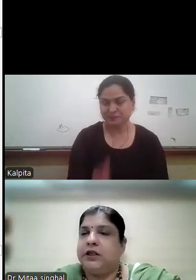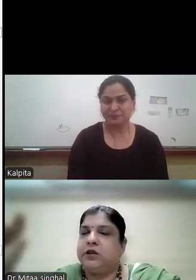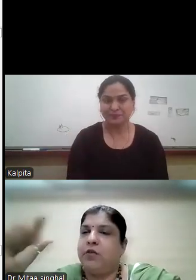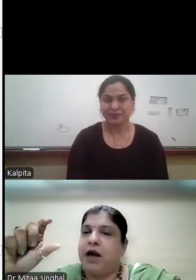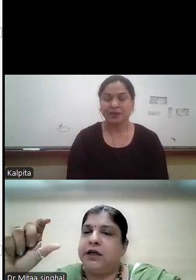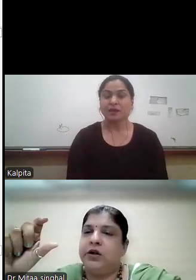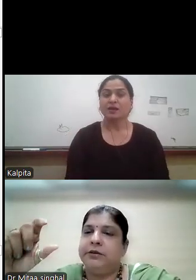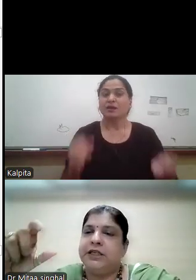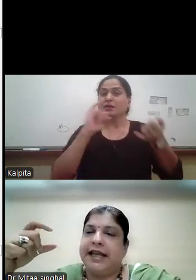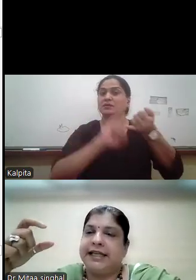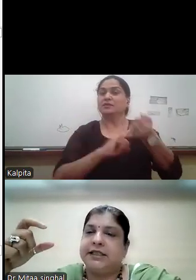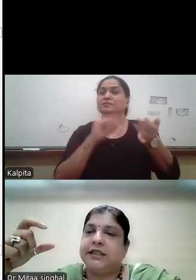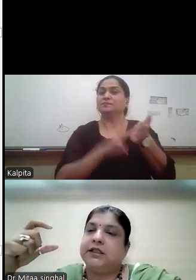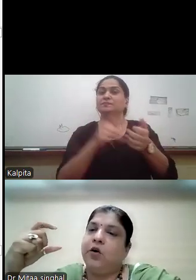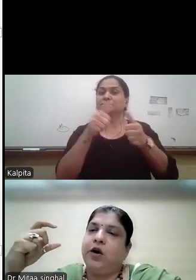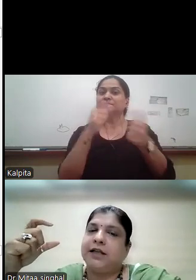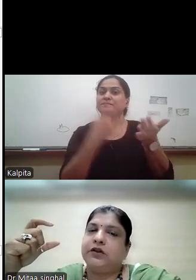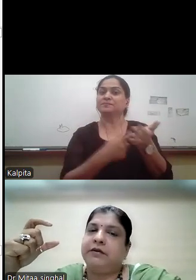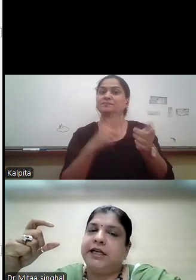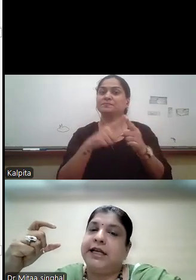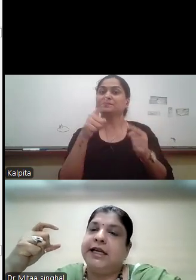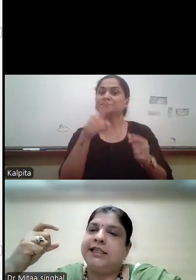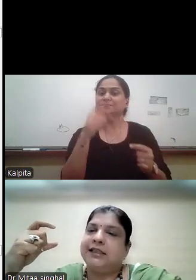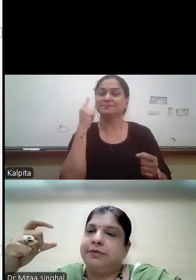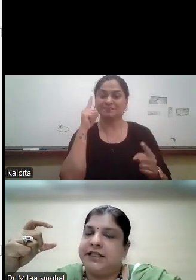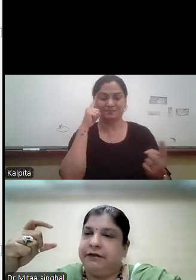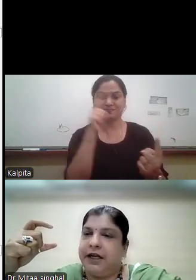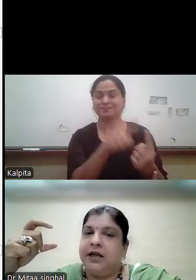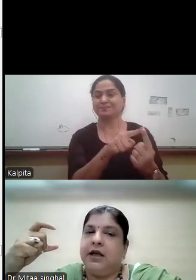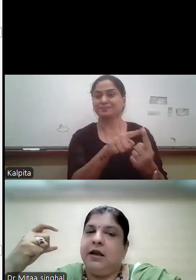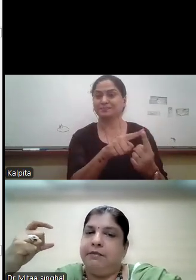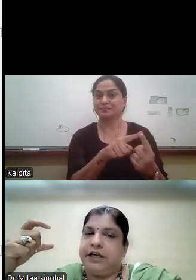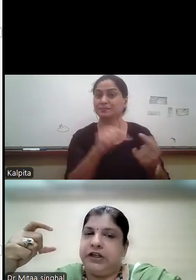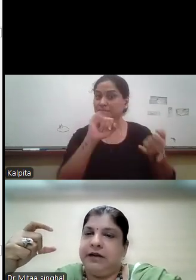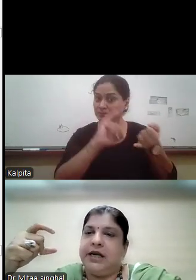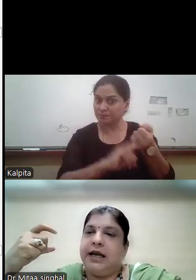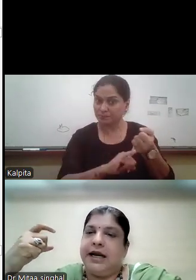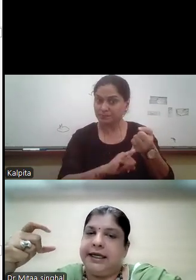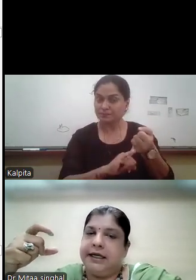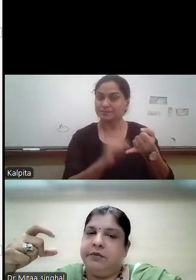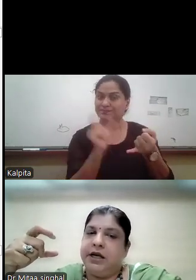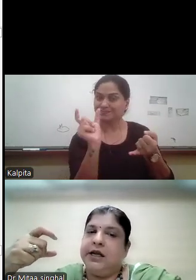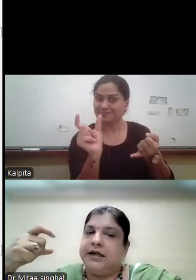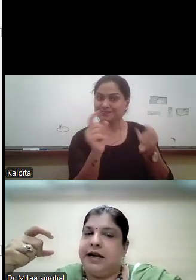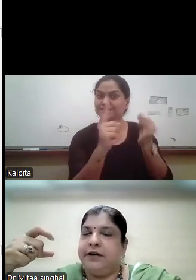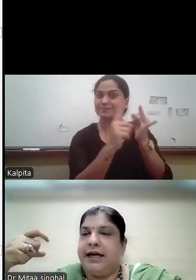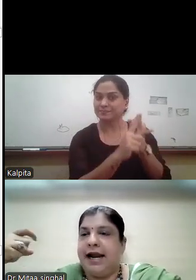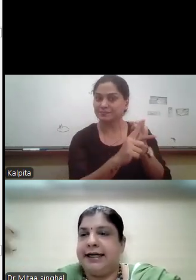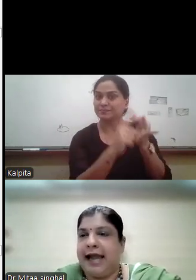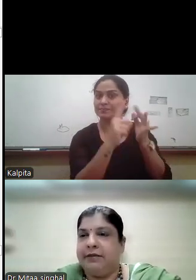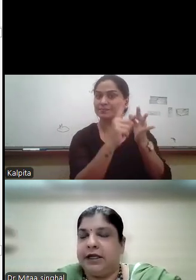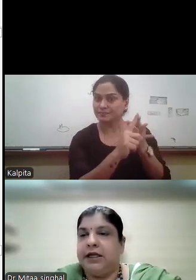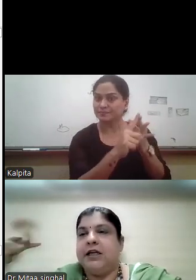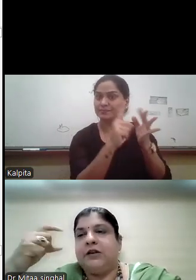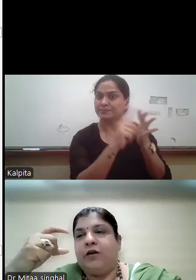SMART goal. SMART goals means SS, goal has to be very specific, measurable, attainable, relevant,